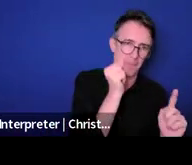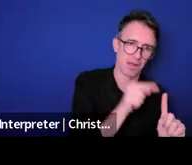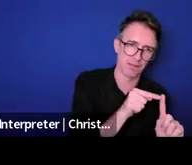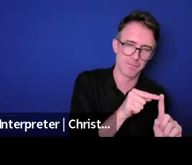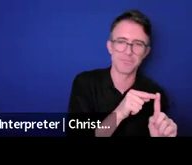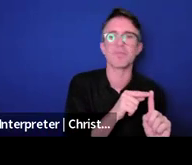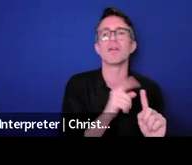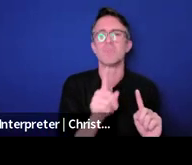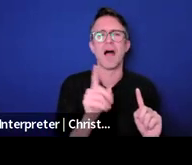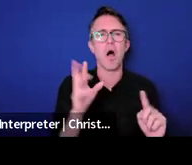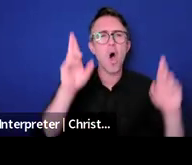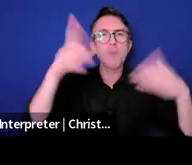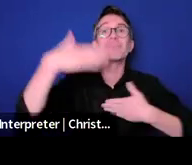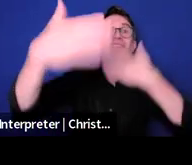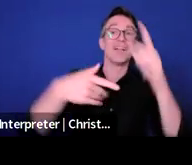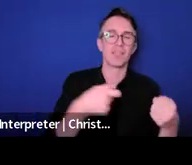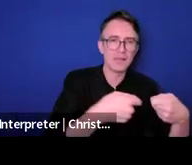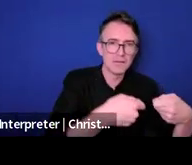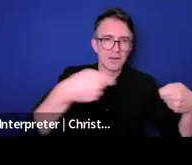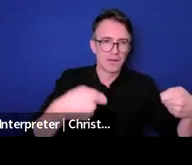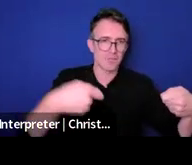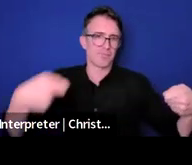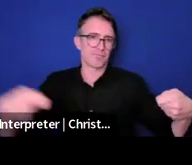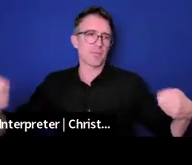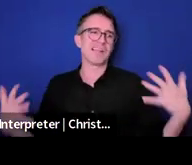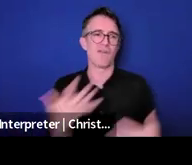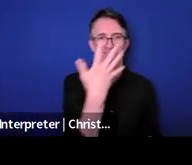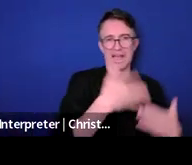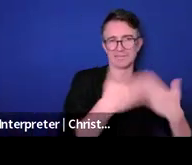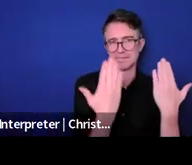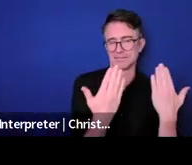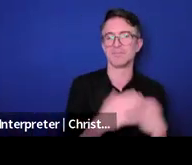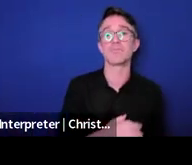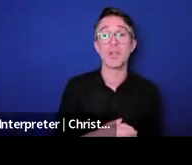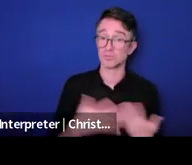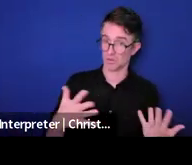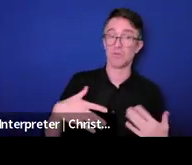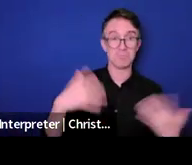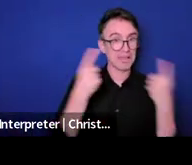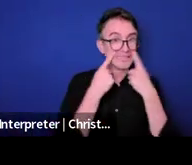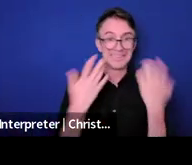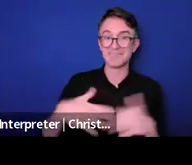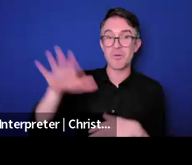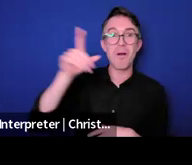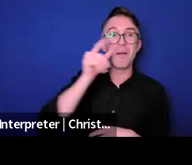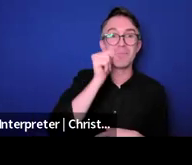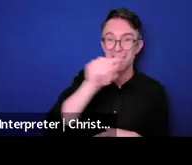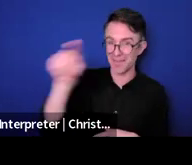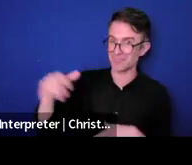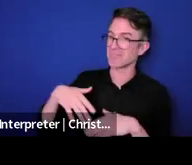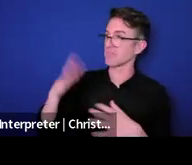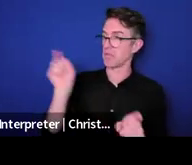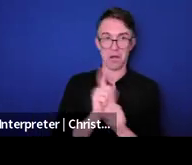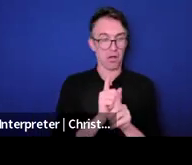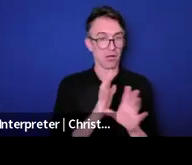fathers taking paternity leave in this regard, but there's still some work to be done. Also, last year we had labor code